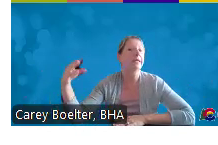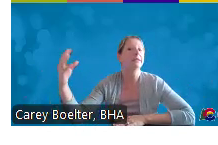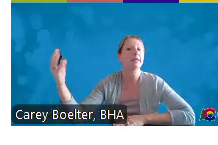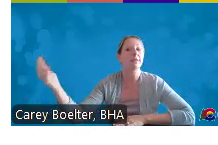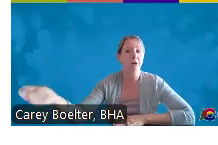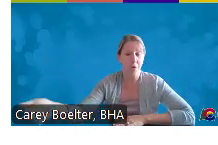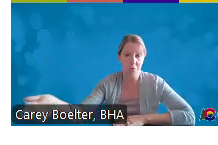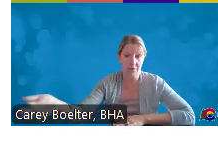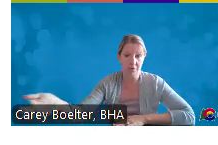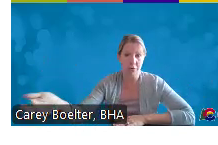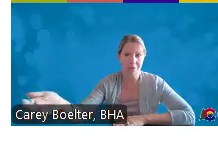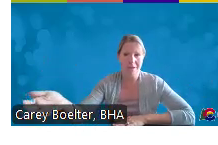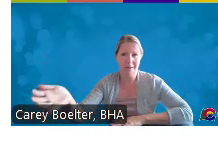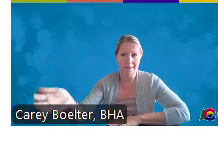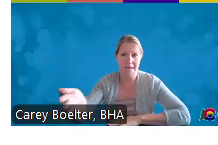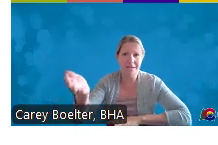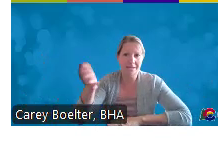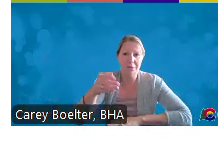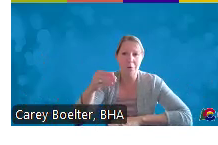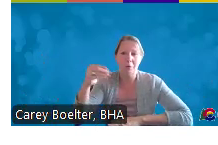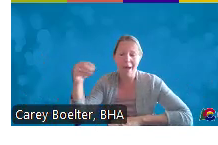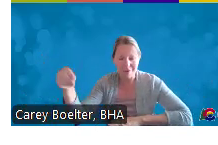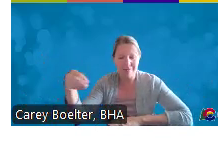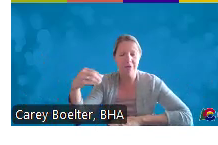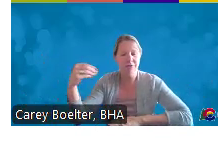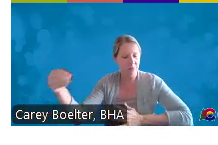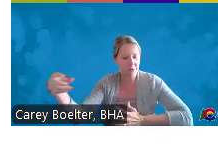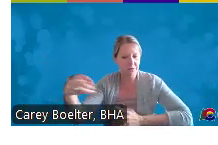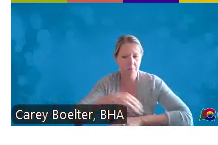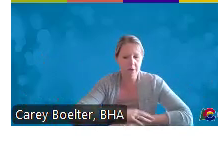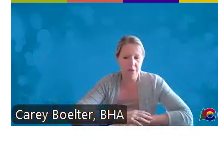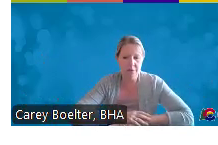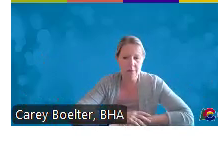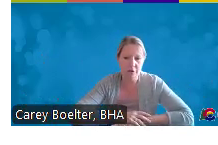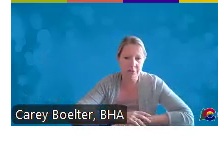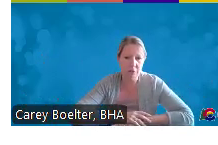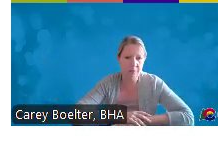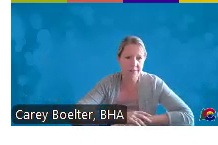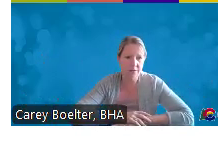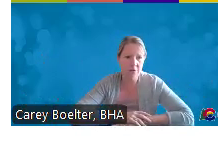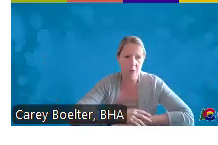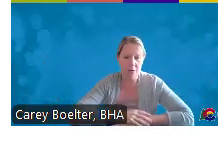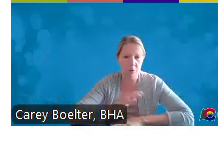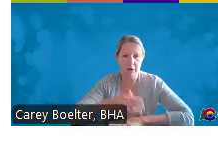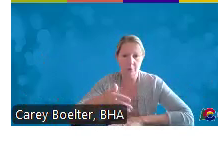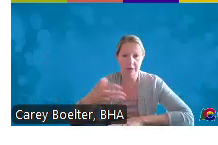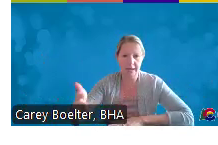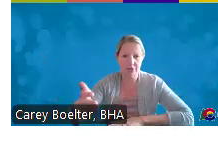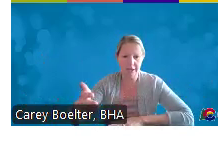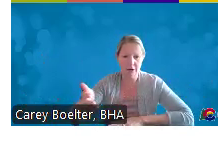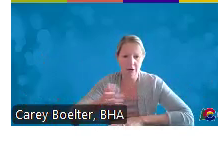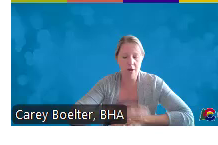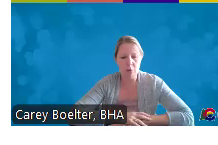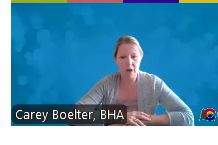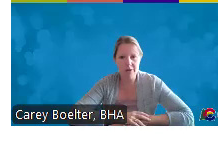who then did their own review again. So we have found there were some errors that we missed along the way and we were able to